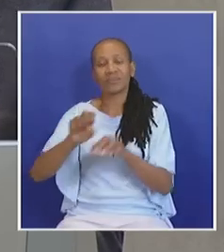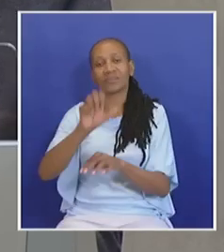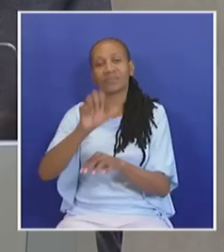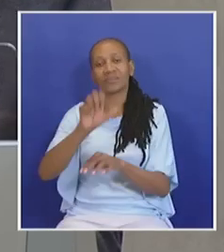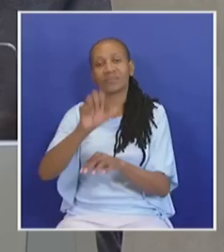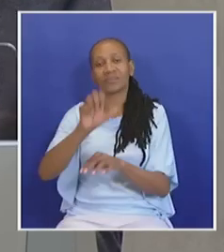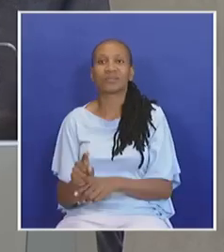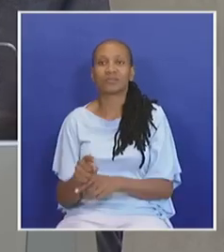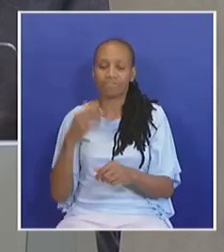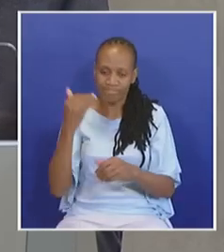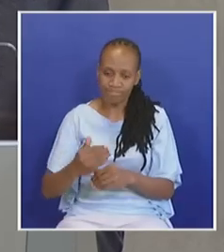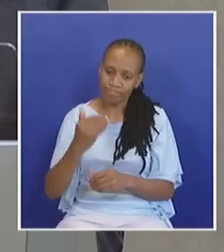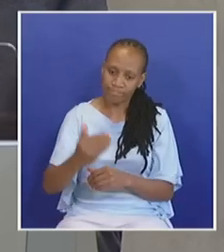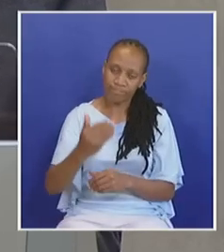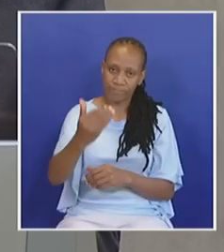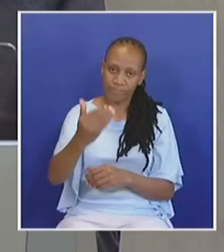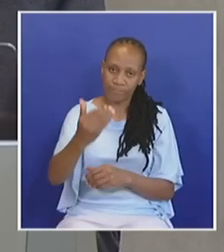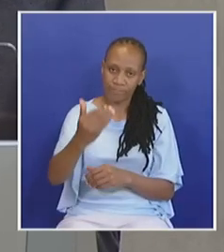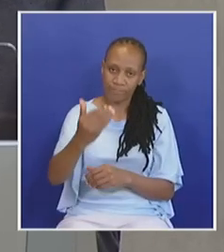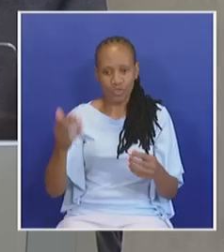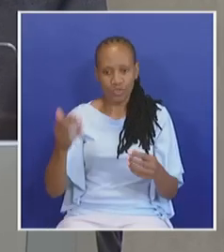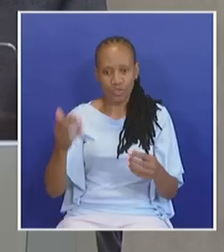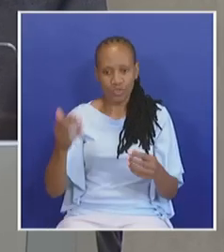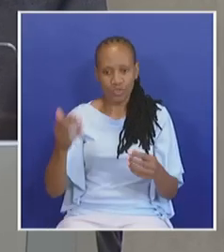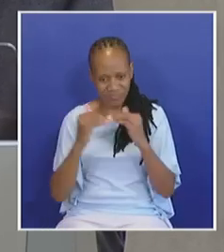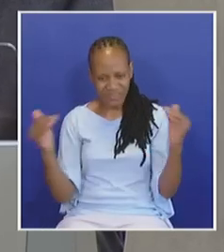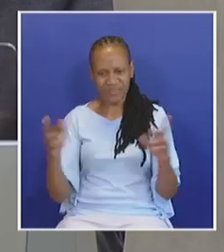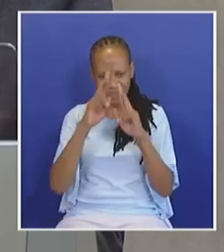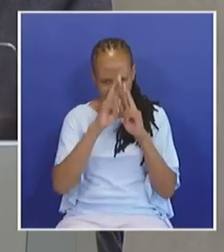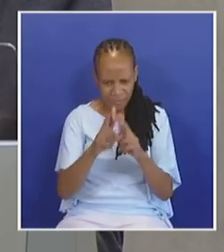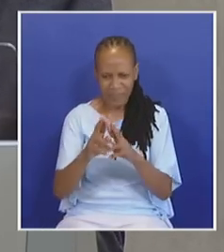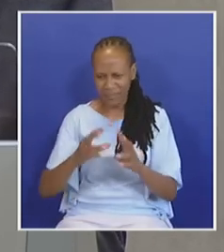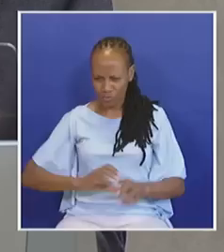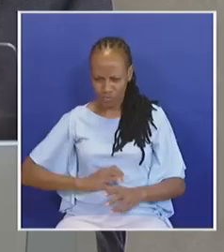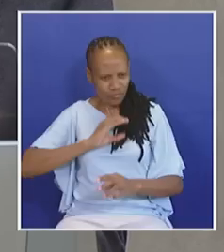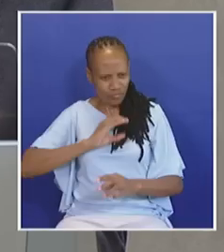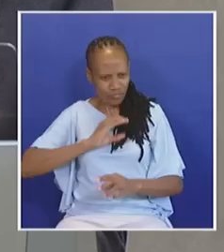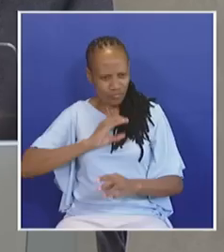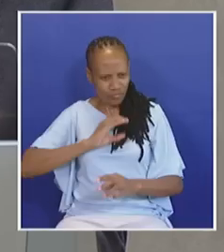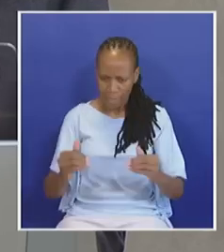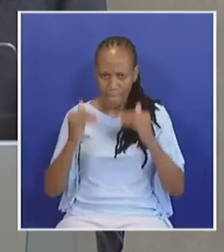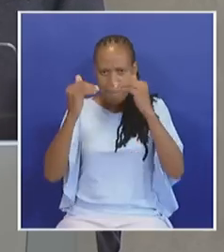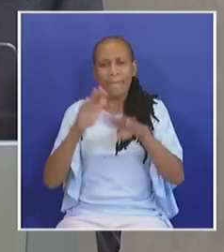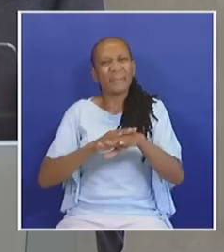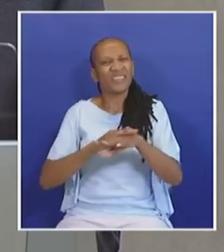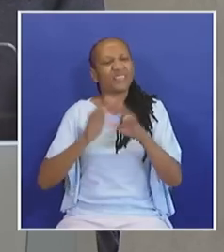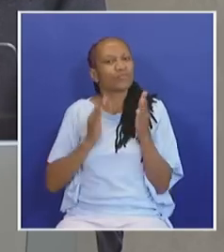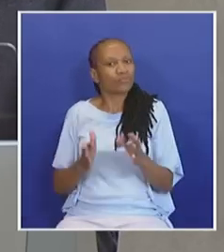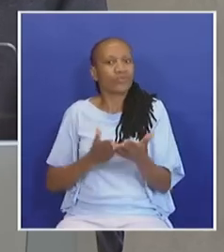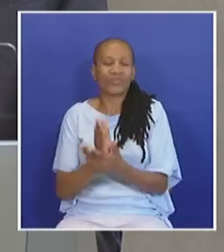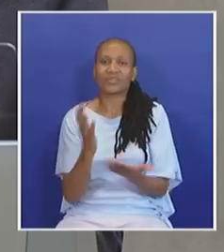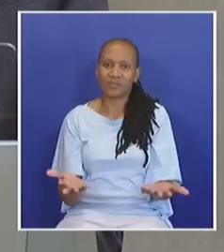have always stood for, namely equality, mutual respect, dignity, and promote basic human rights. We